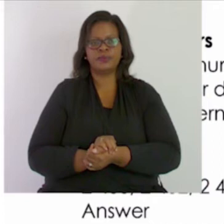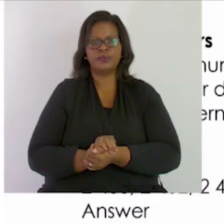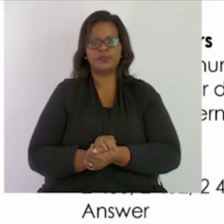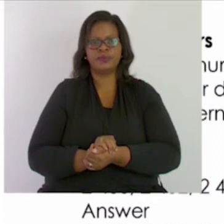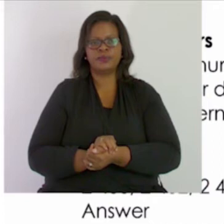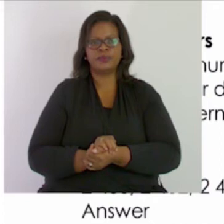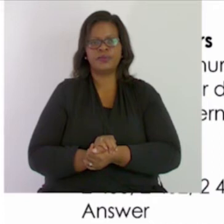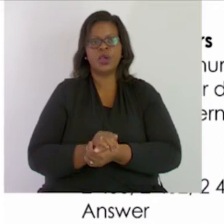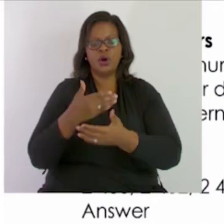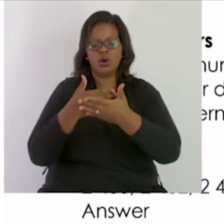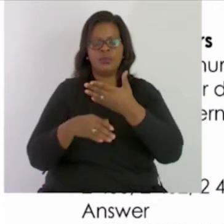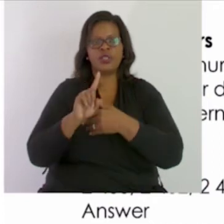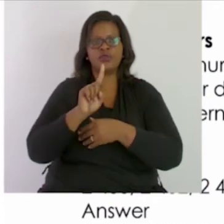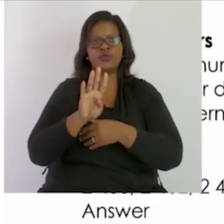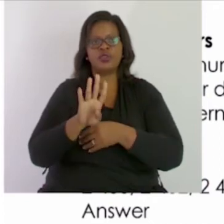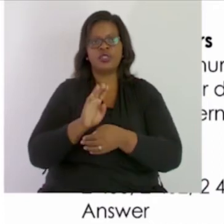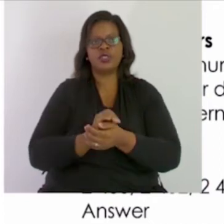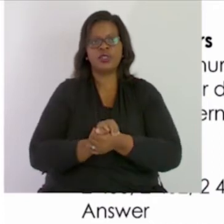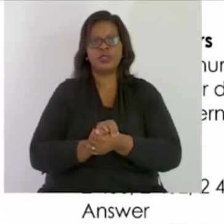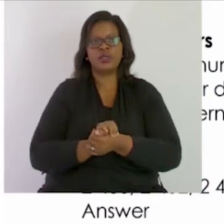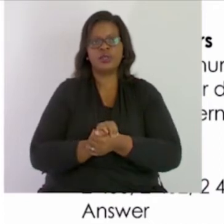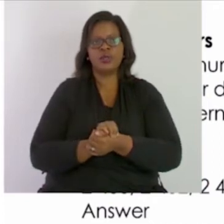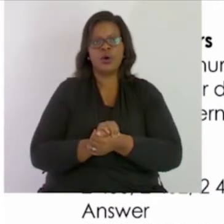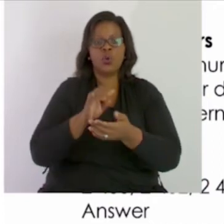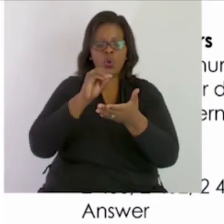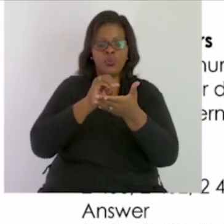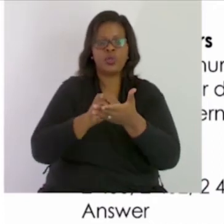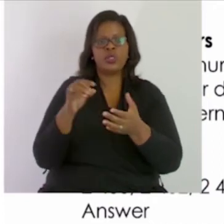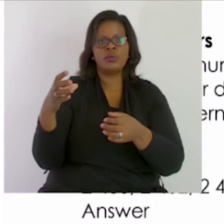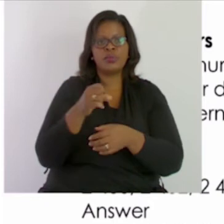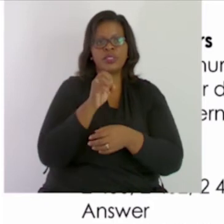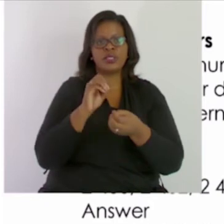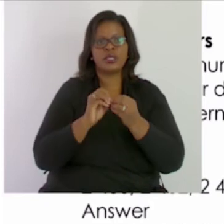On page 14, we are going to put missing numbers.